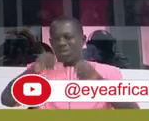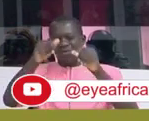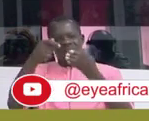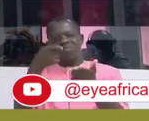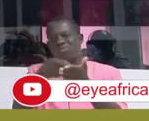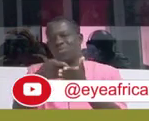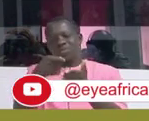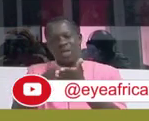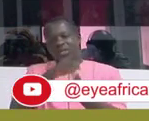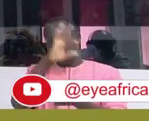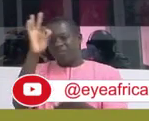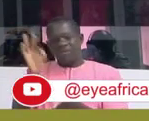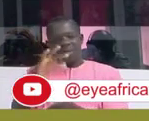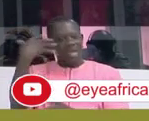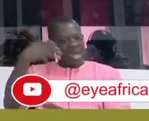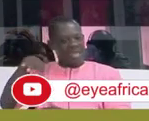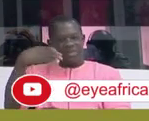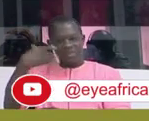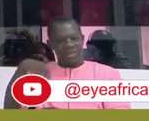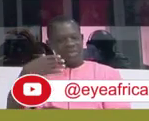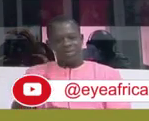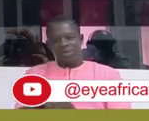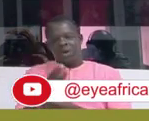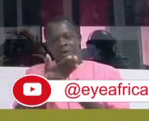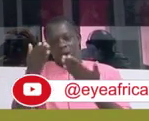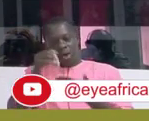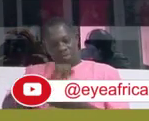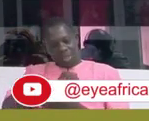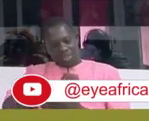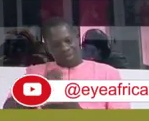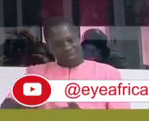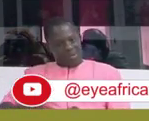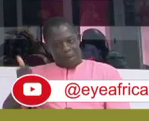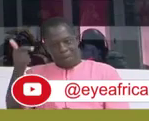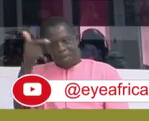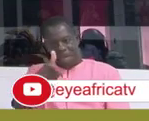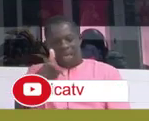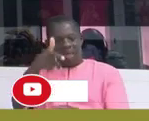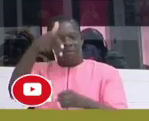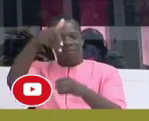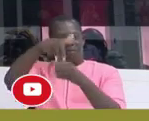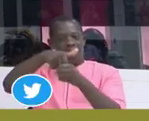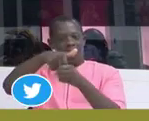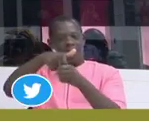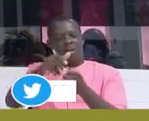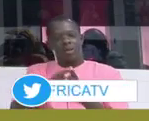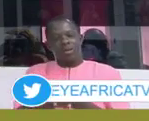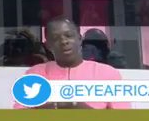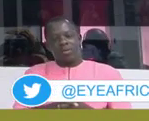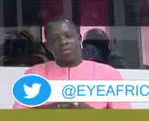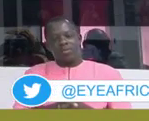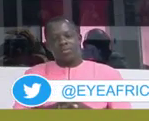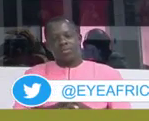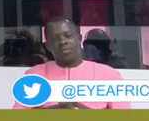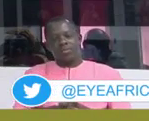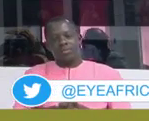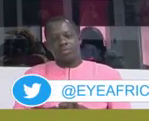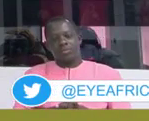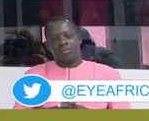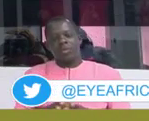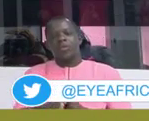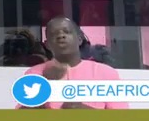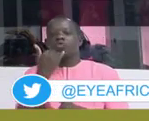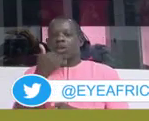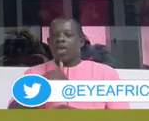for the sand was too much because I am the one providing the foil."